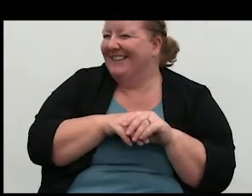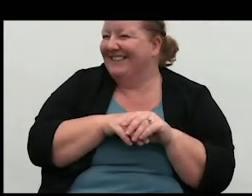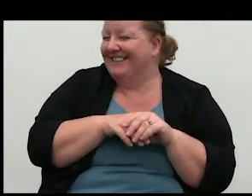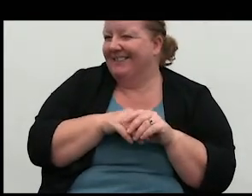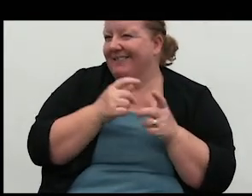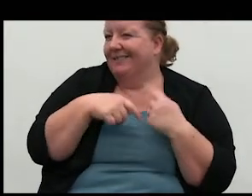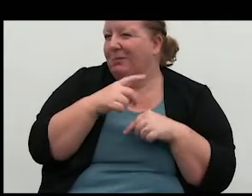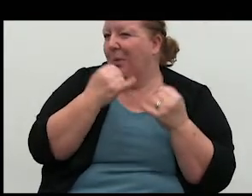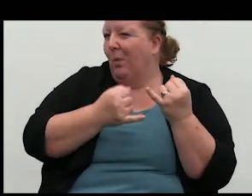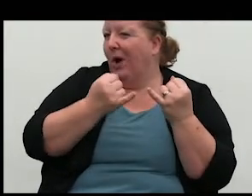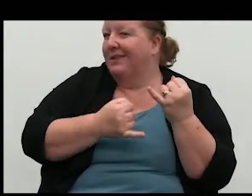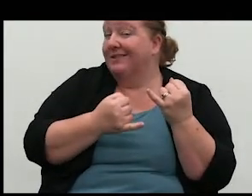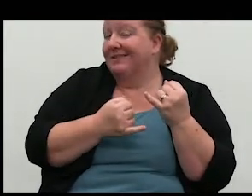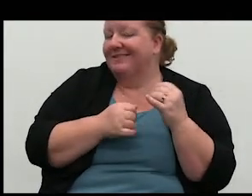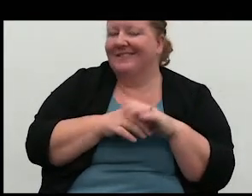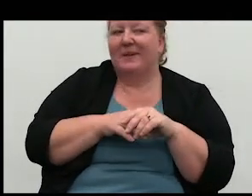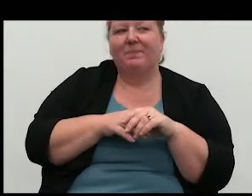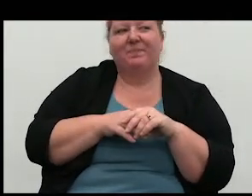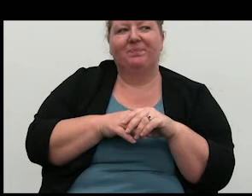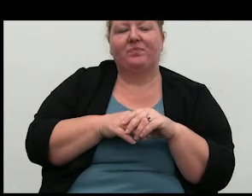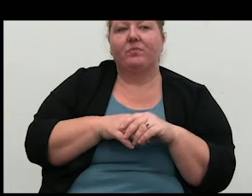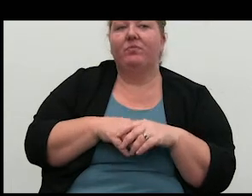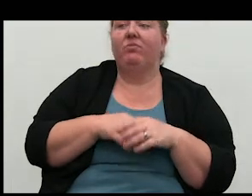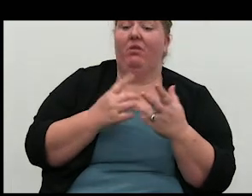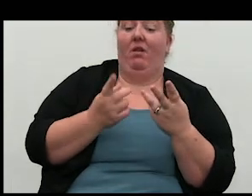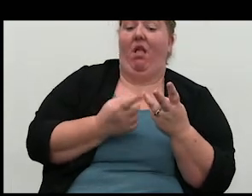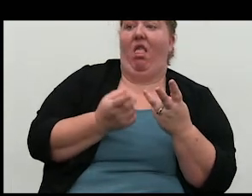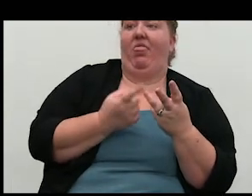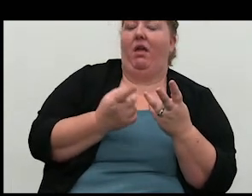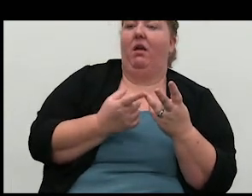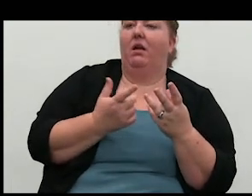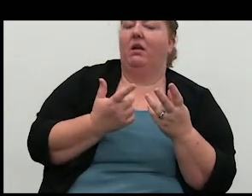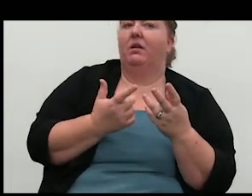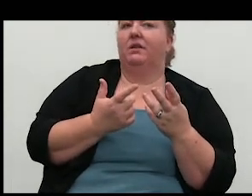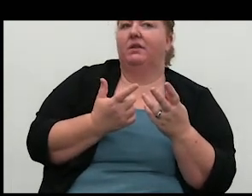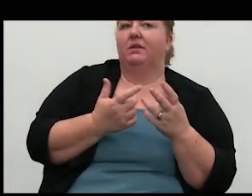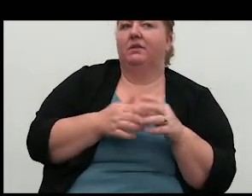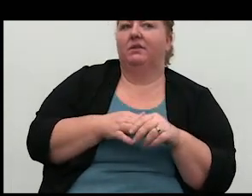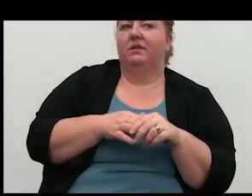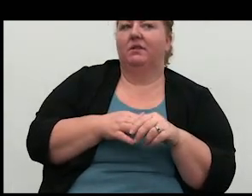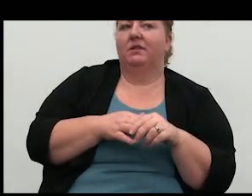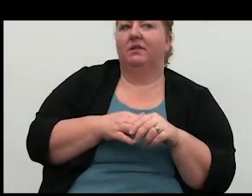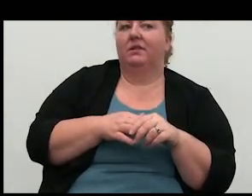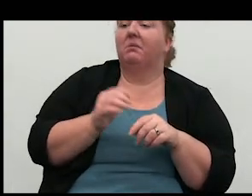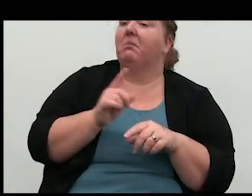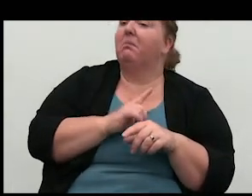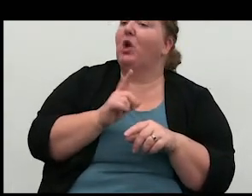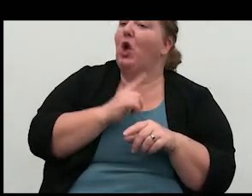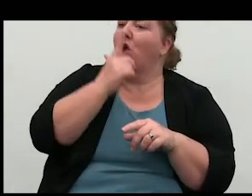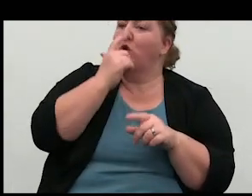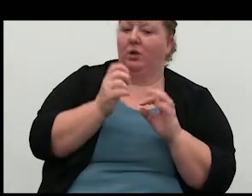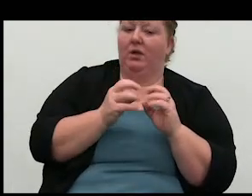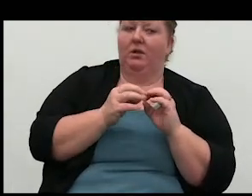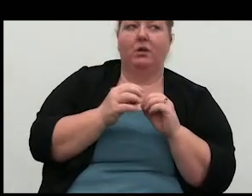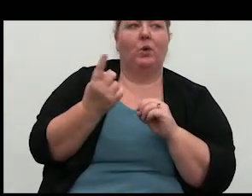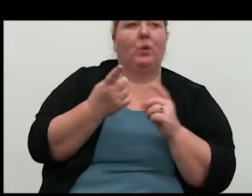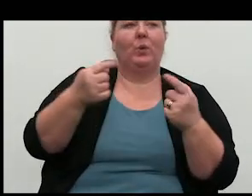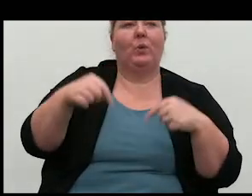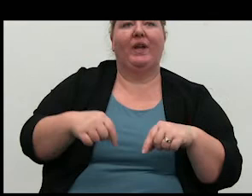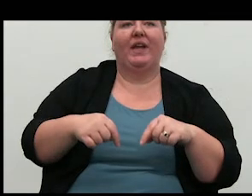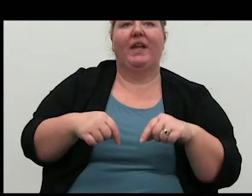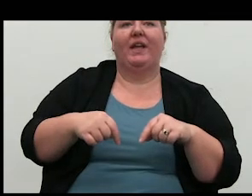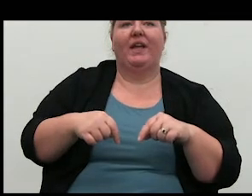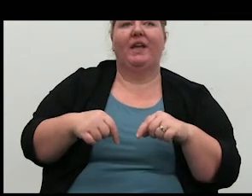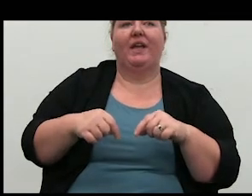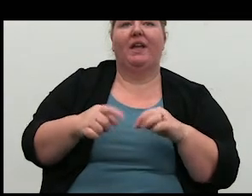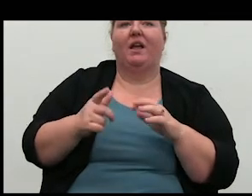worse. And the other thing I like is that, of course, you can, because you can spell out, but who here is fluent in